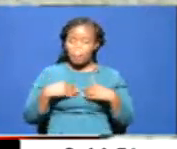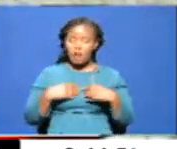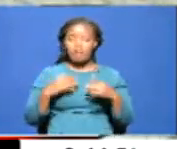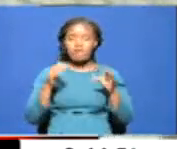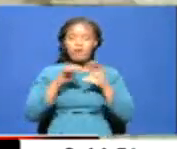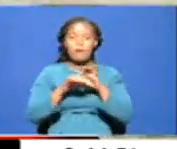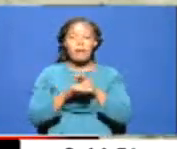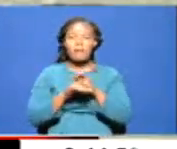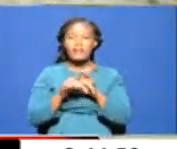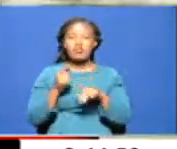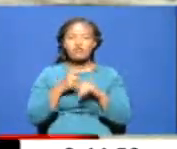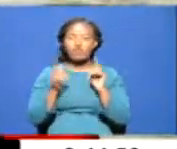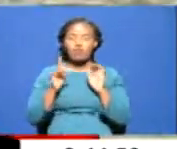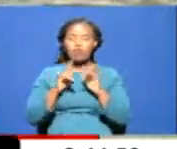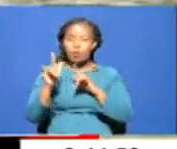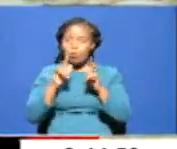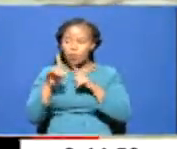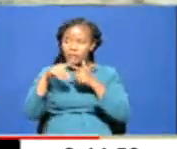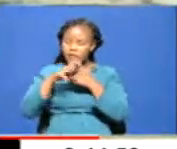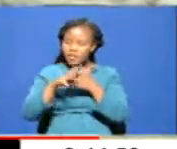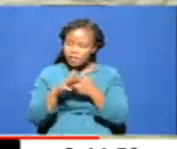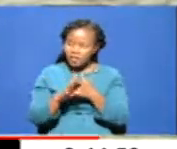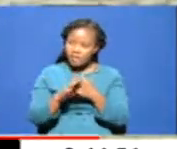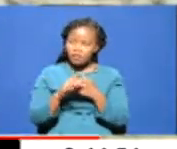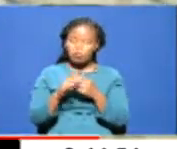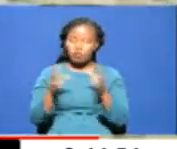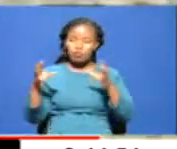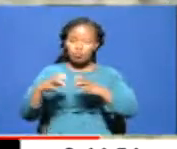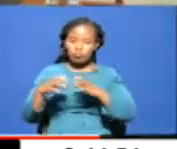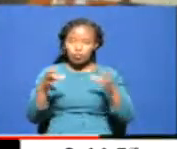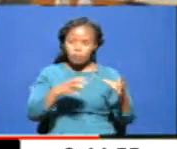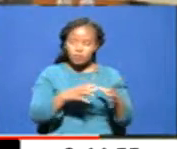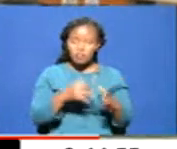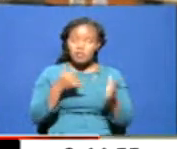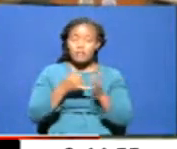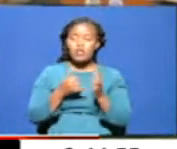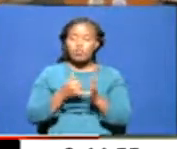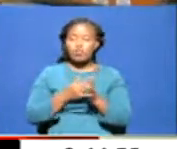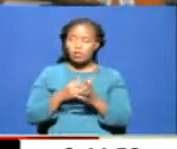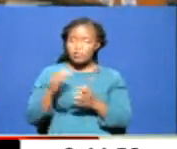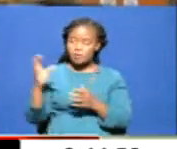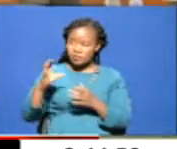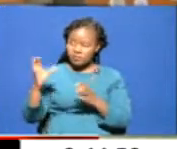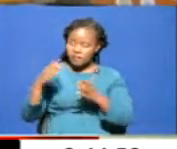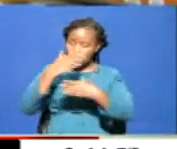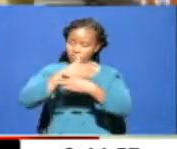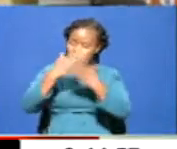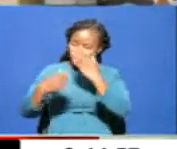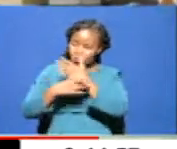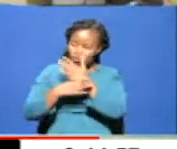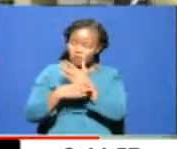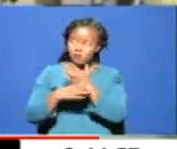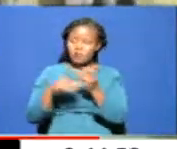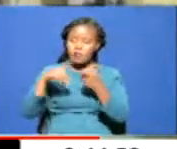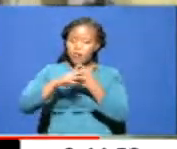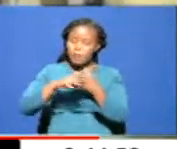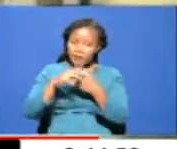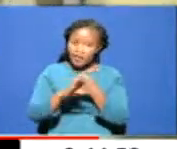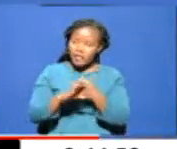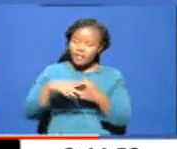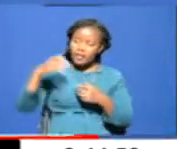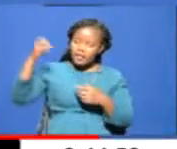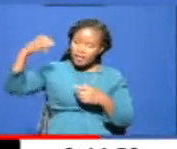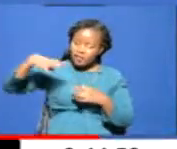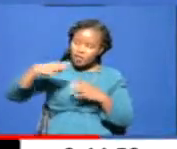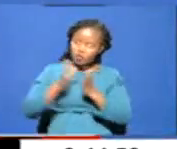from the broad engineering technology disciplines, including civil and building, mechanical, electrical and electronic at